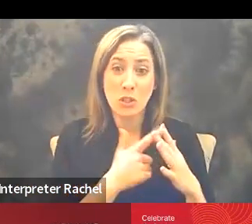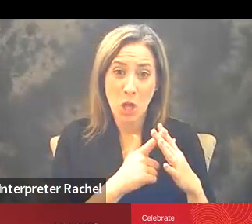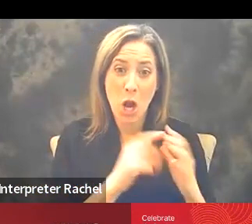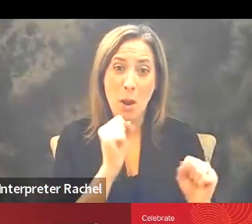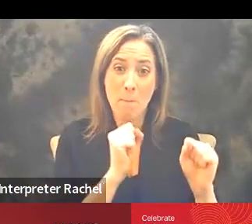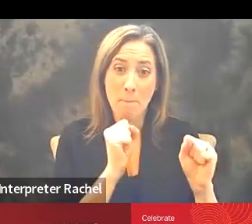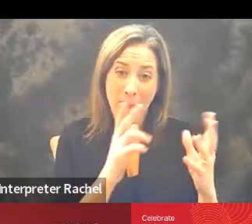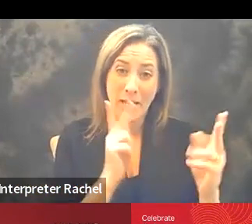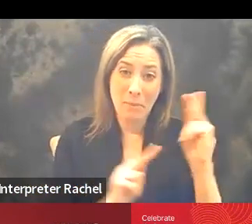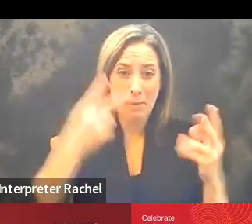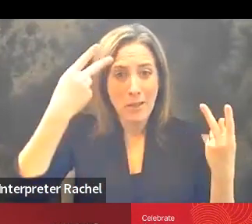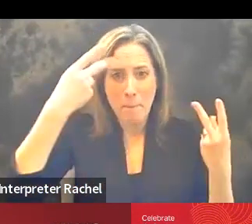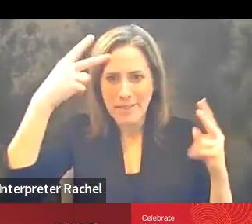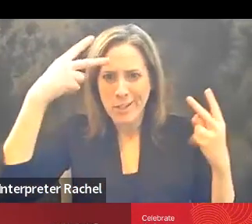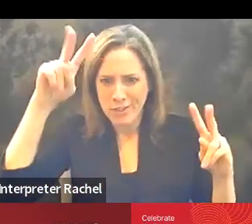understandings of what